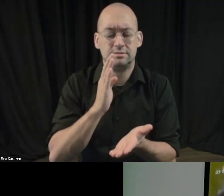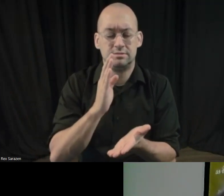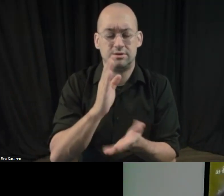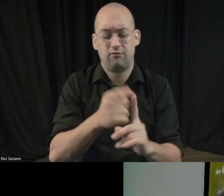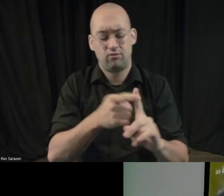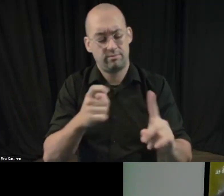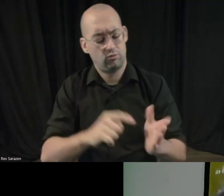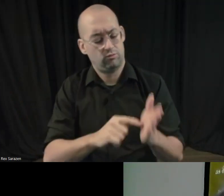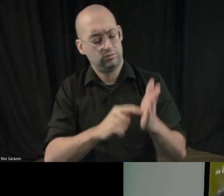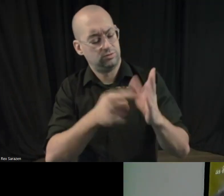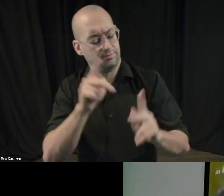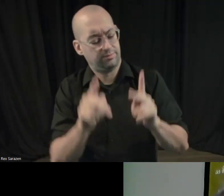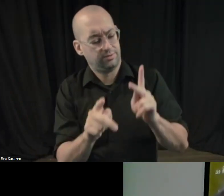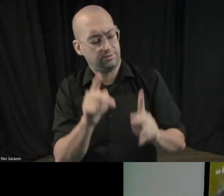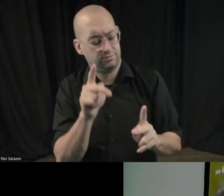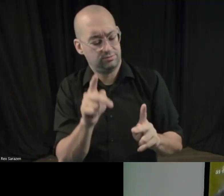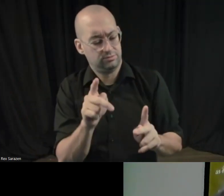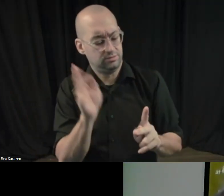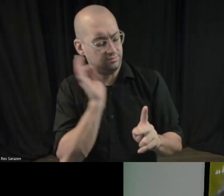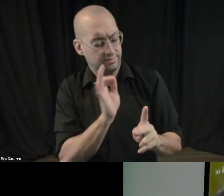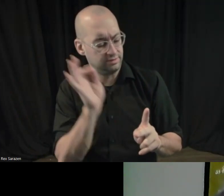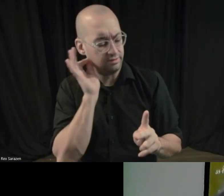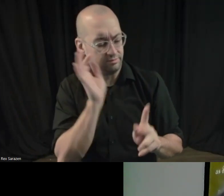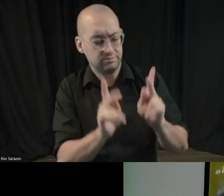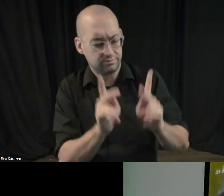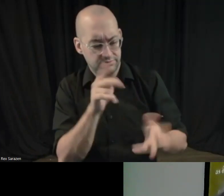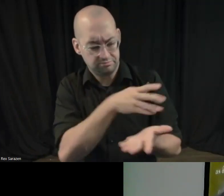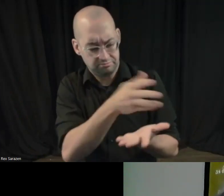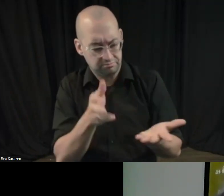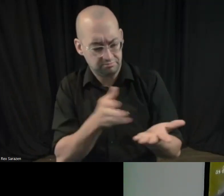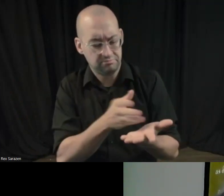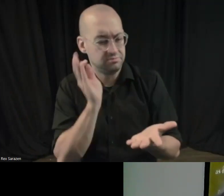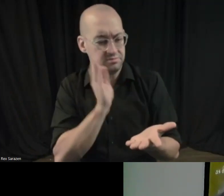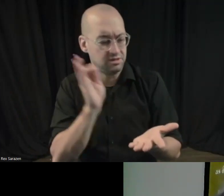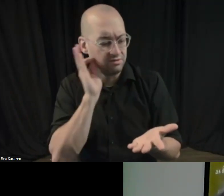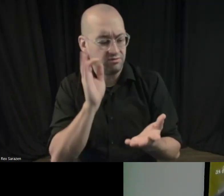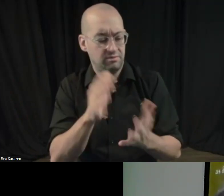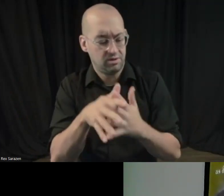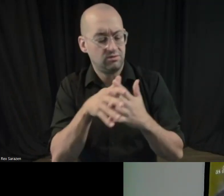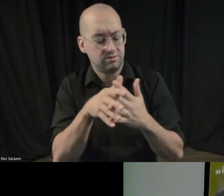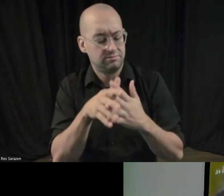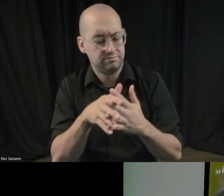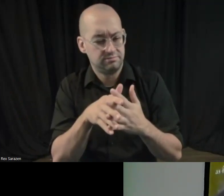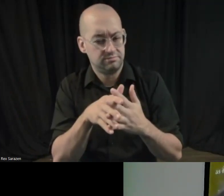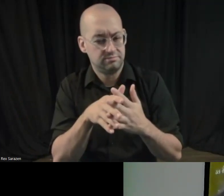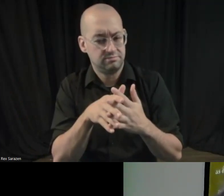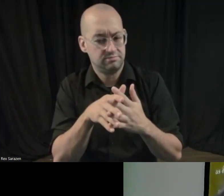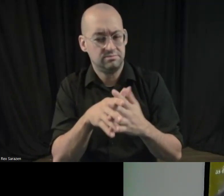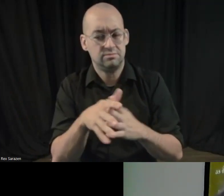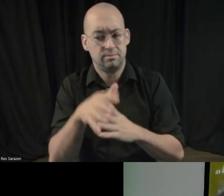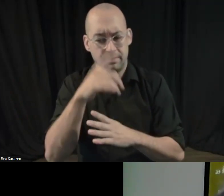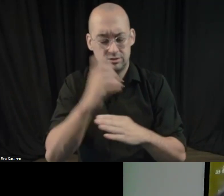people, the indigenous people, the Native Americans. And because we're across the state